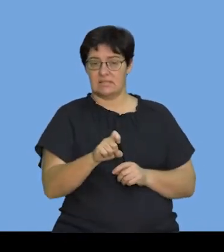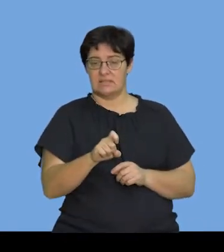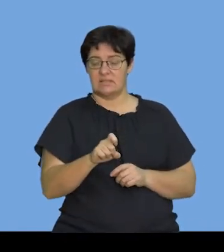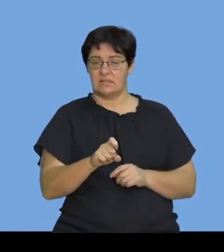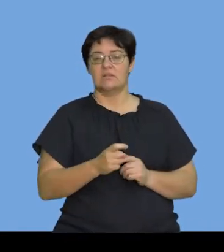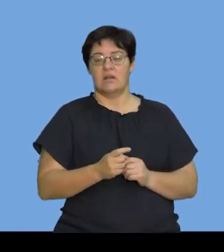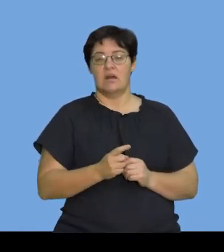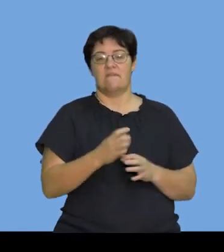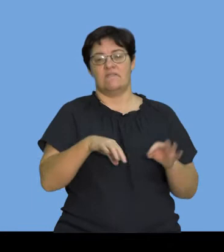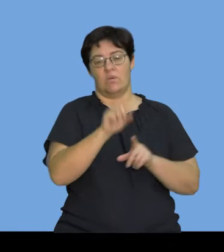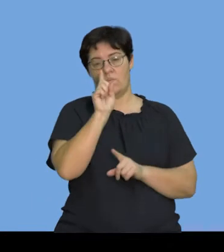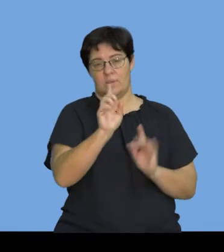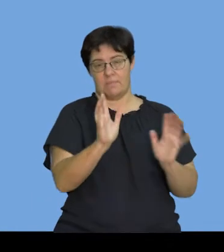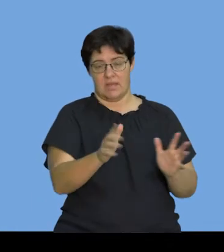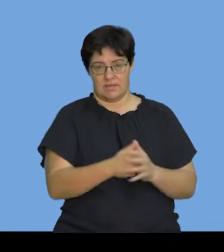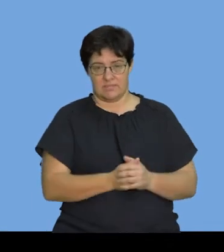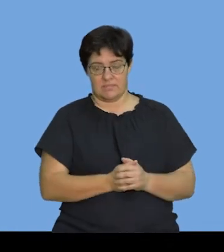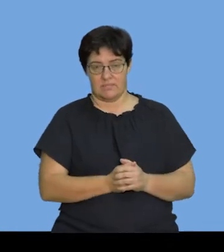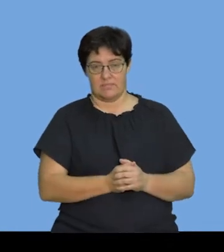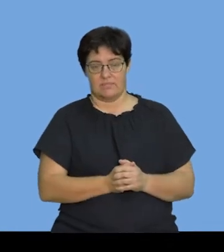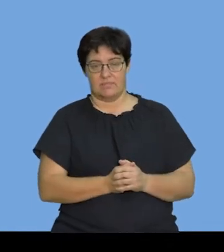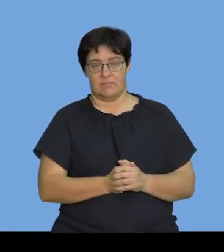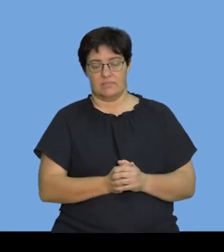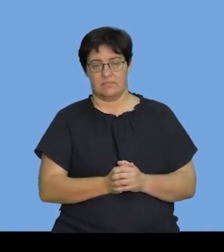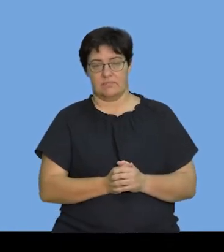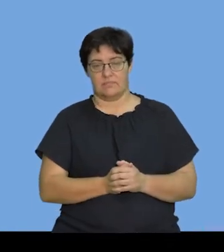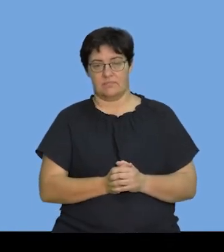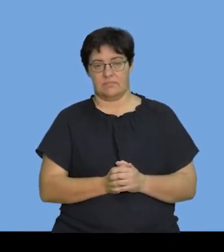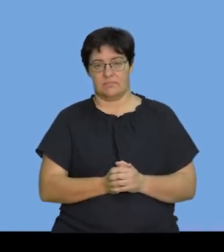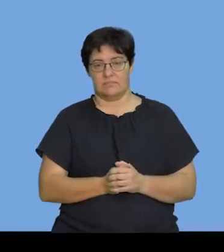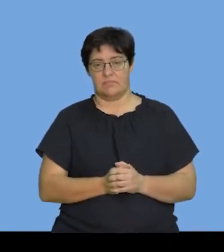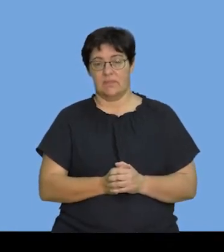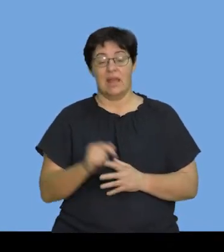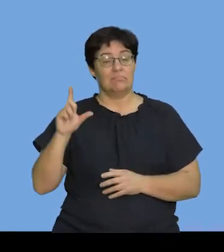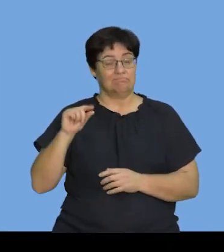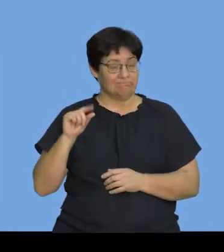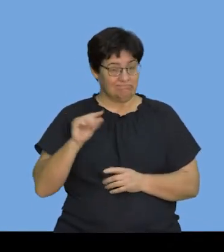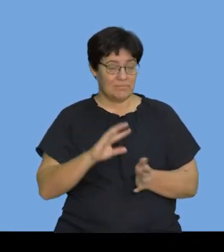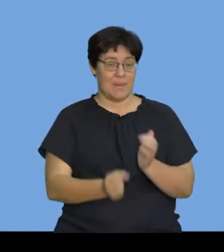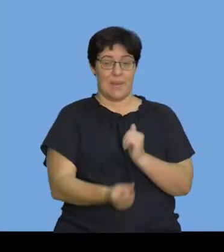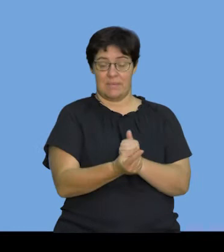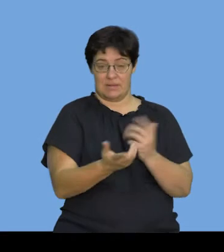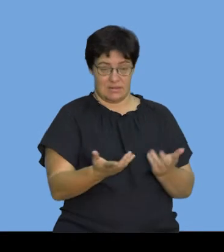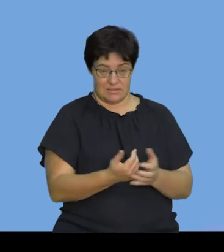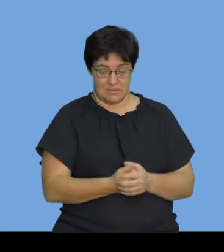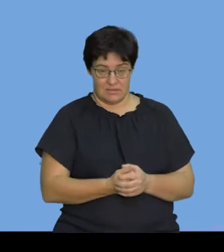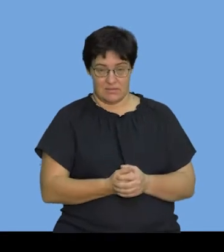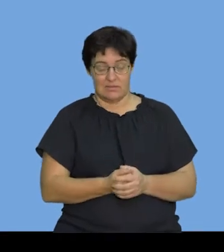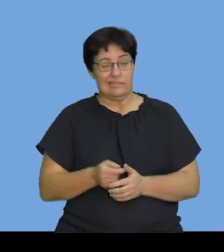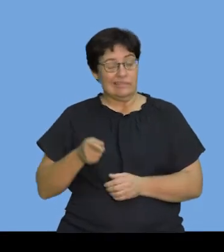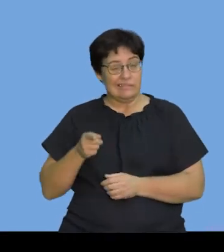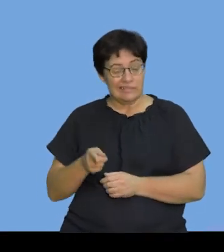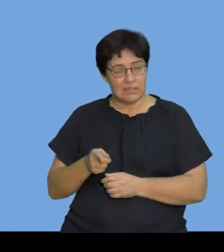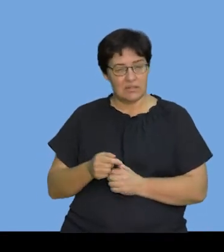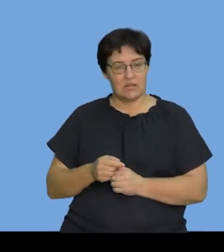value there. Now, this is where the interesting things come in now. Here,